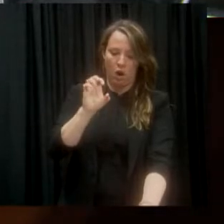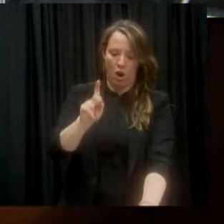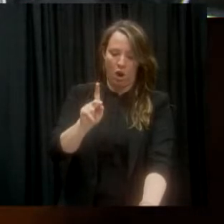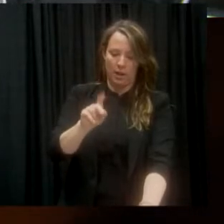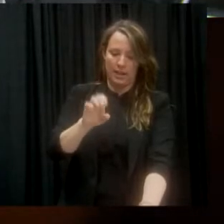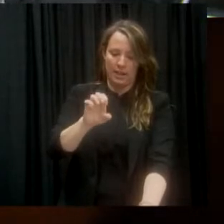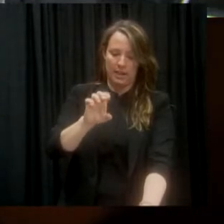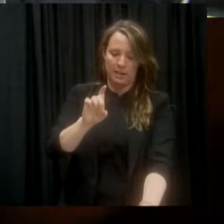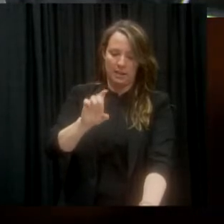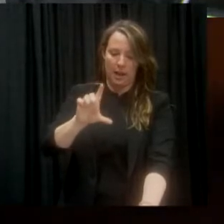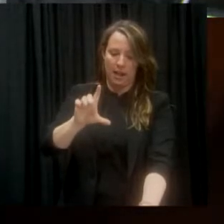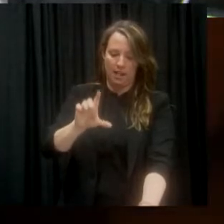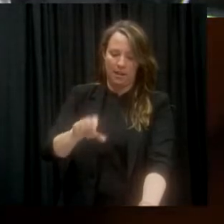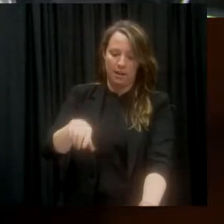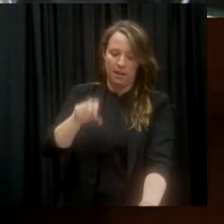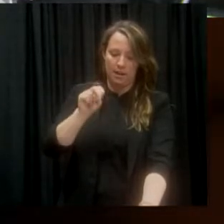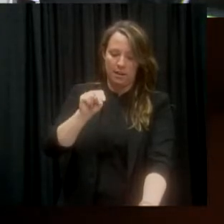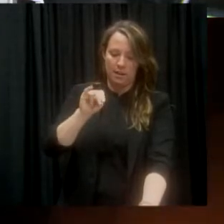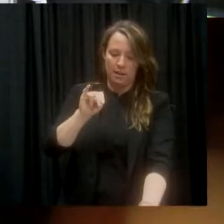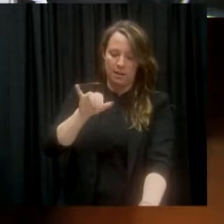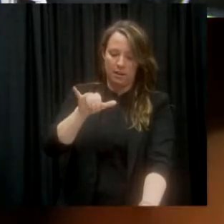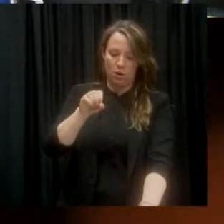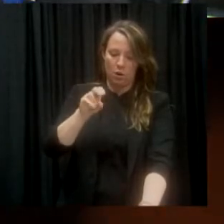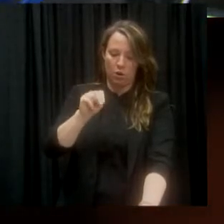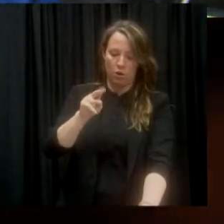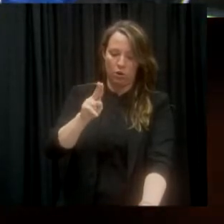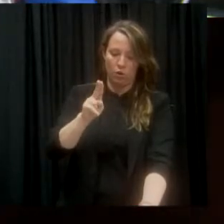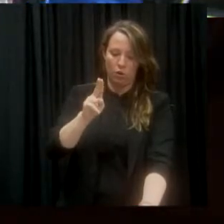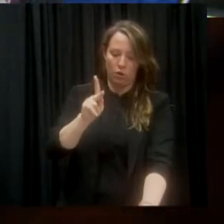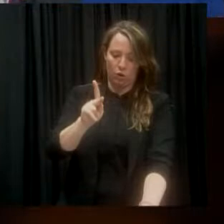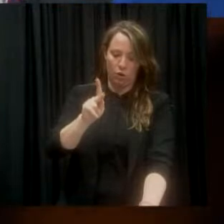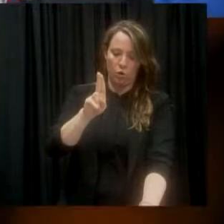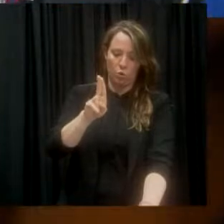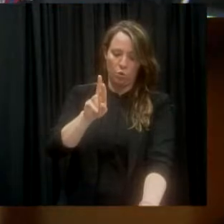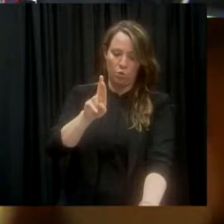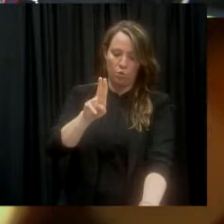Enoch E.D.L. Nyankuru.